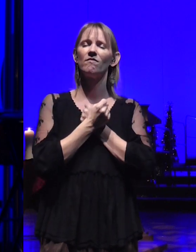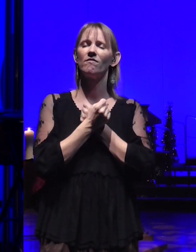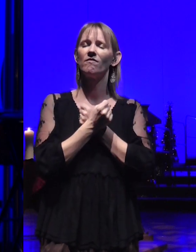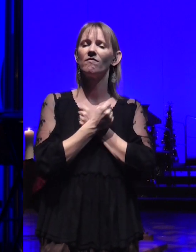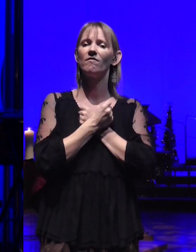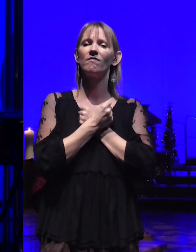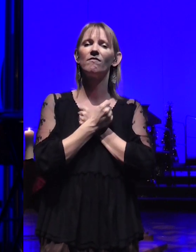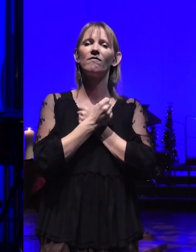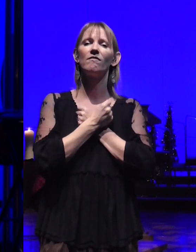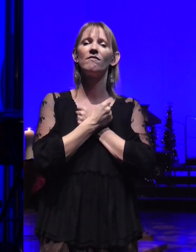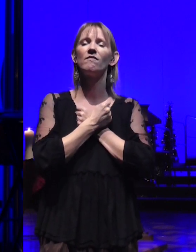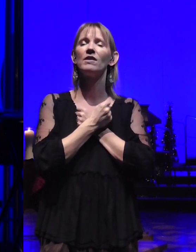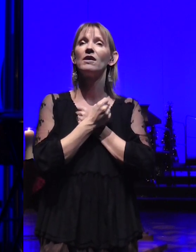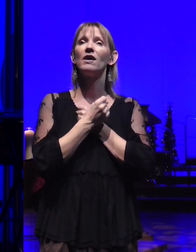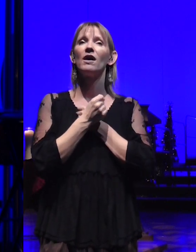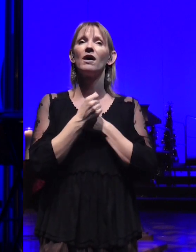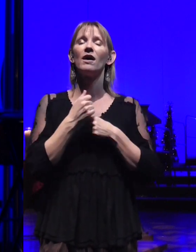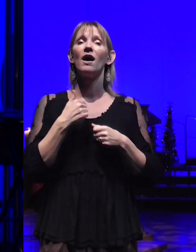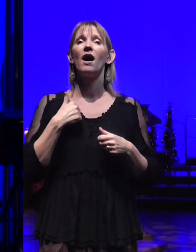arms.